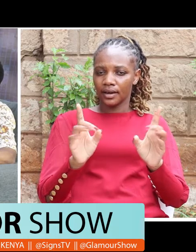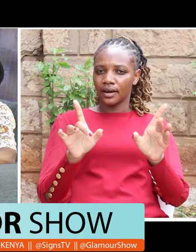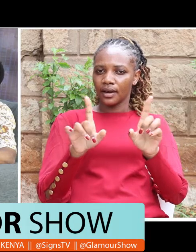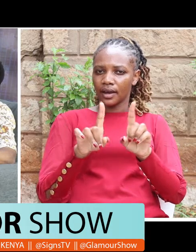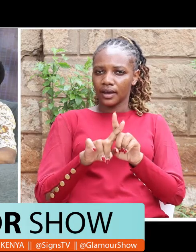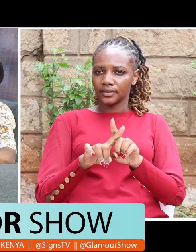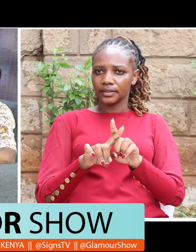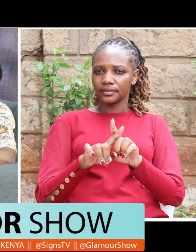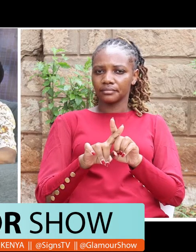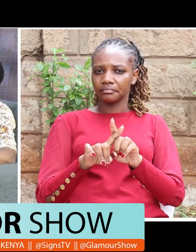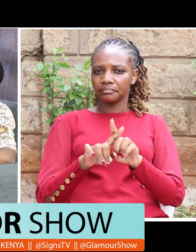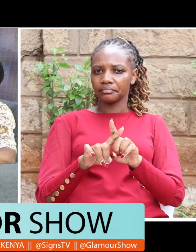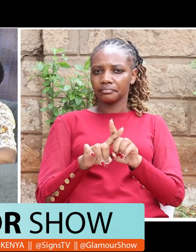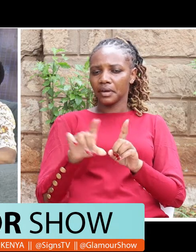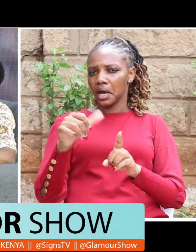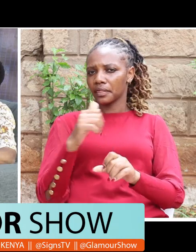good at makeup.